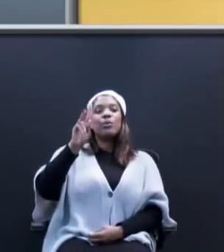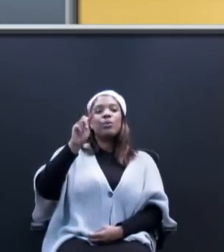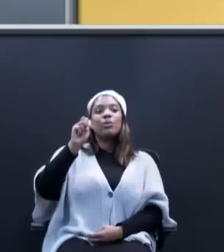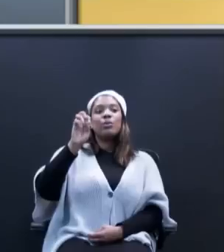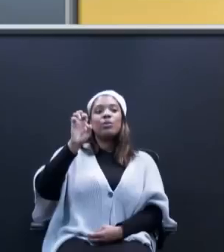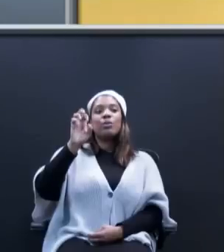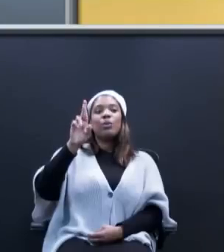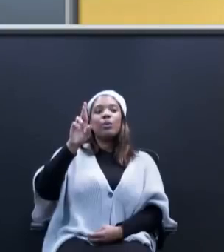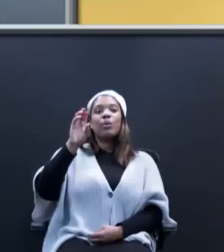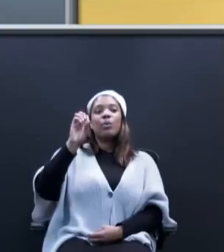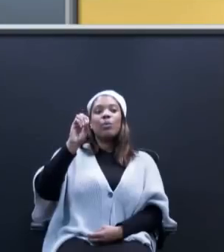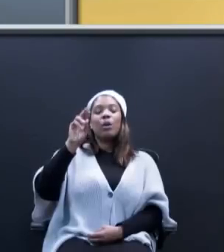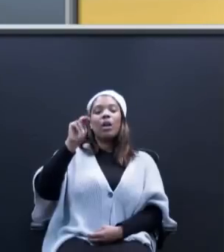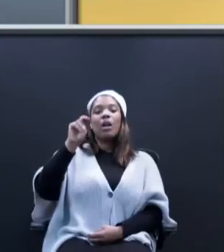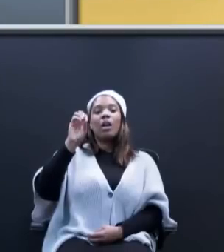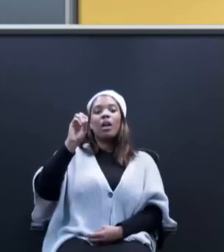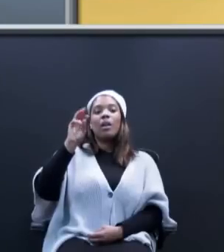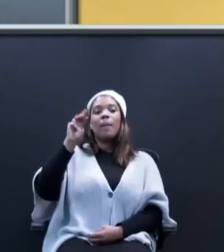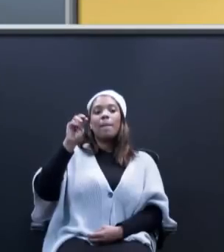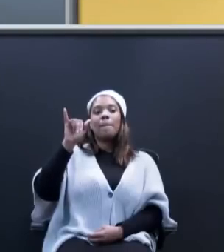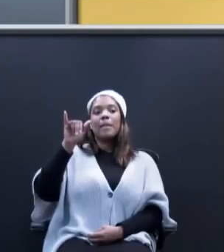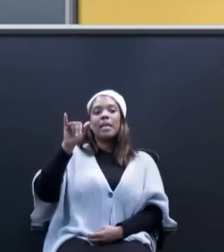And we're going to start reading at verse 13.